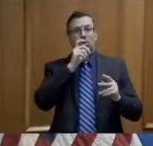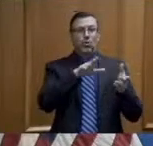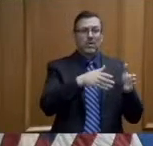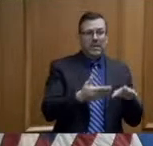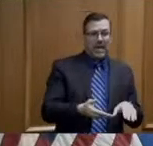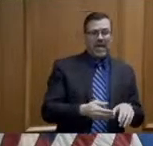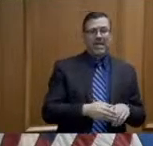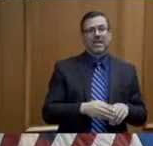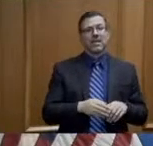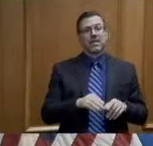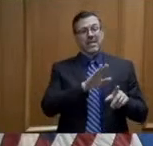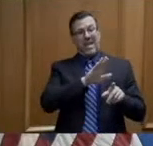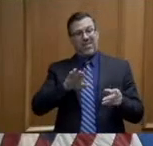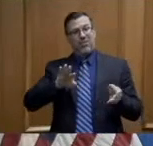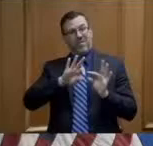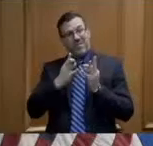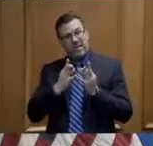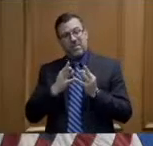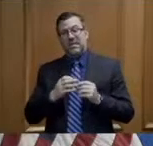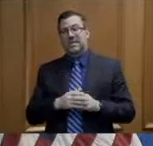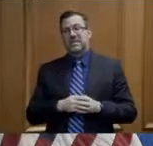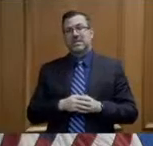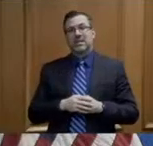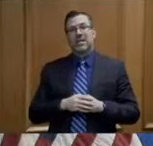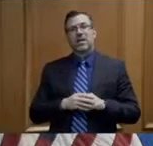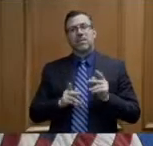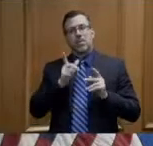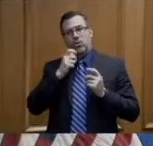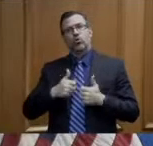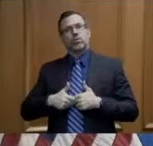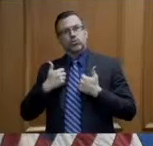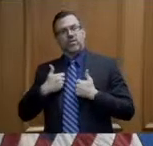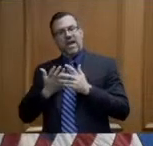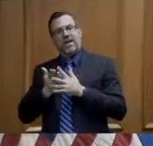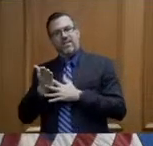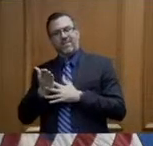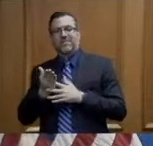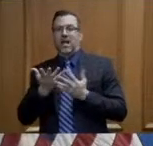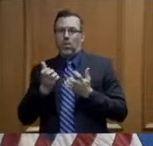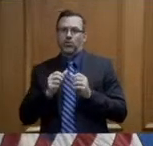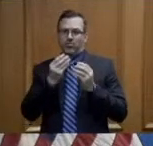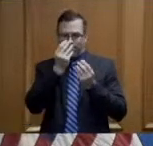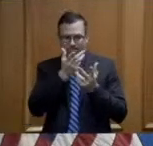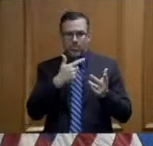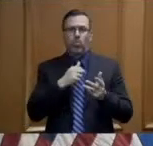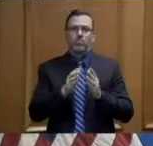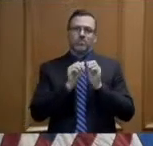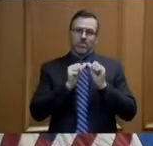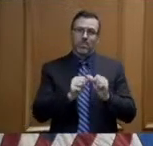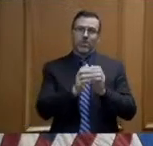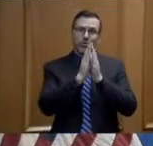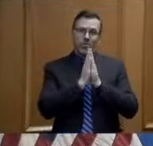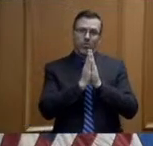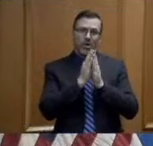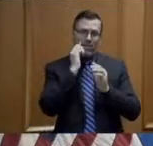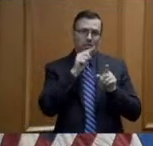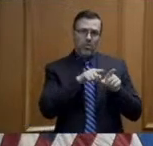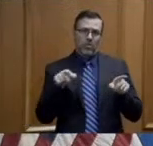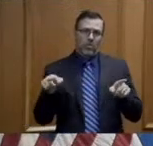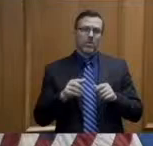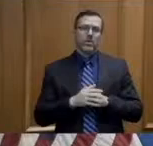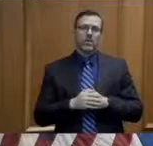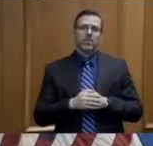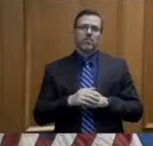victims' families, we just offer our prayers and our thoughts are with you. And the state of Tennessee is going to do everything we can, and your